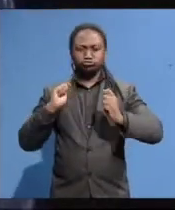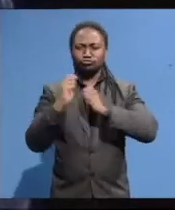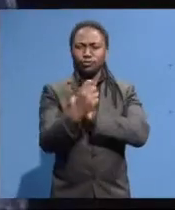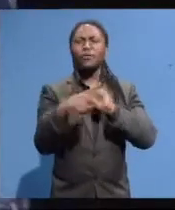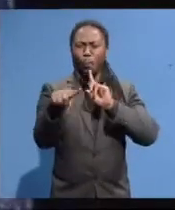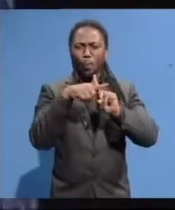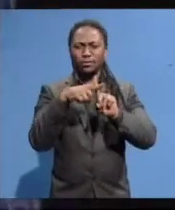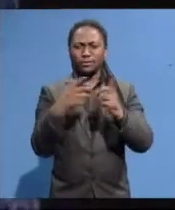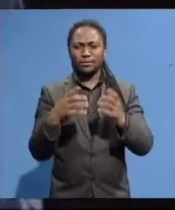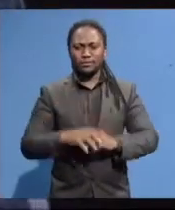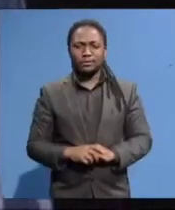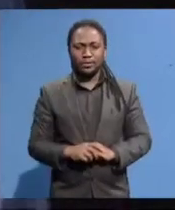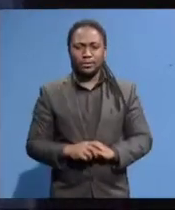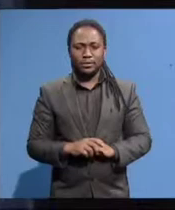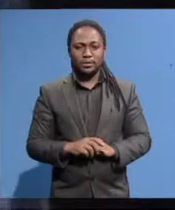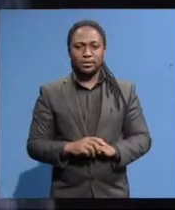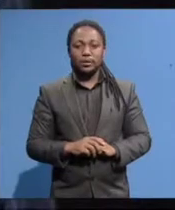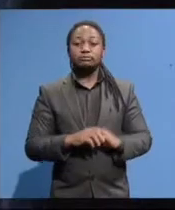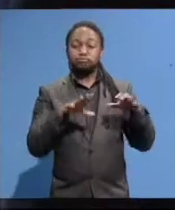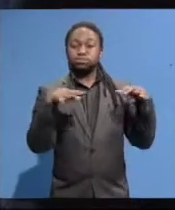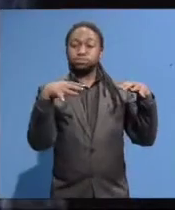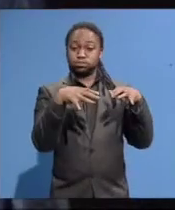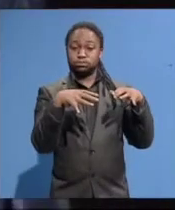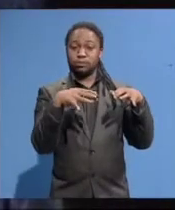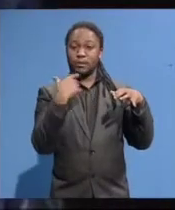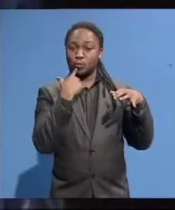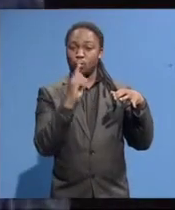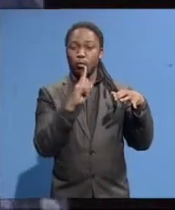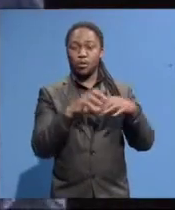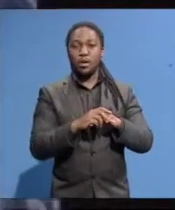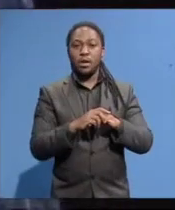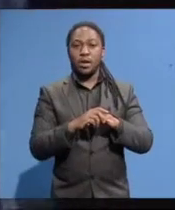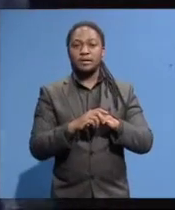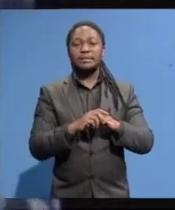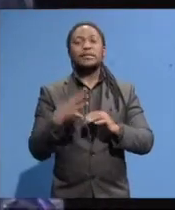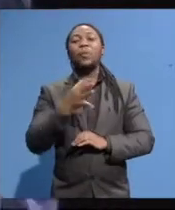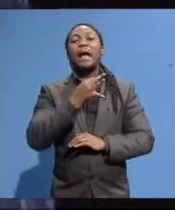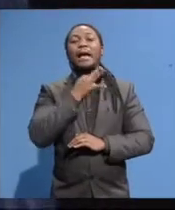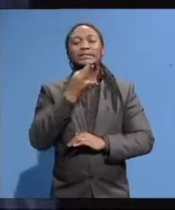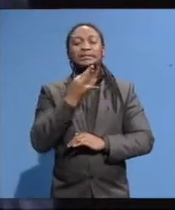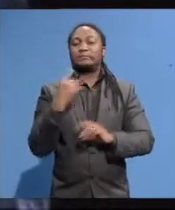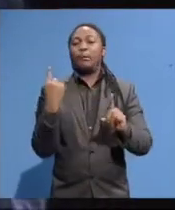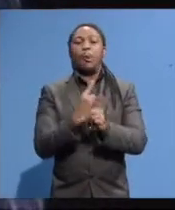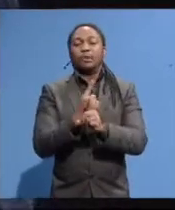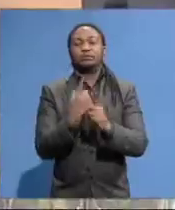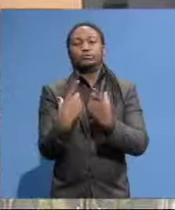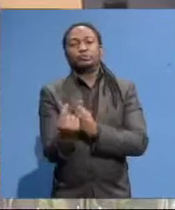future. And these are what I call in this room the risk taker.